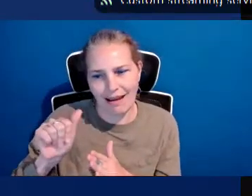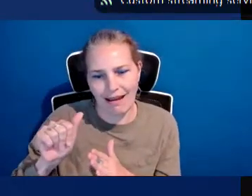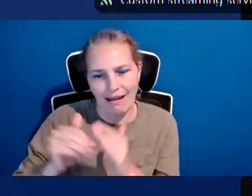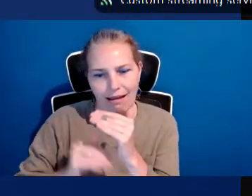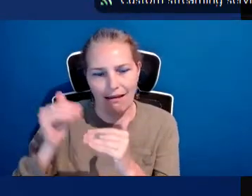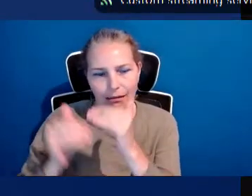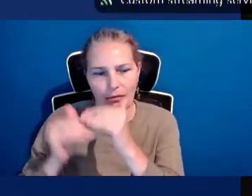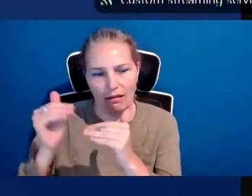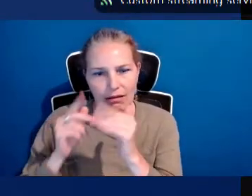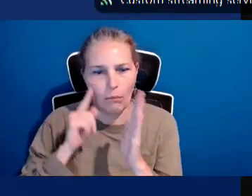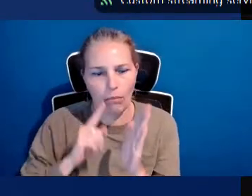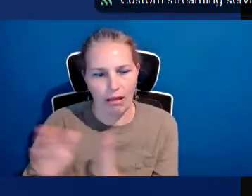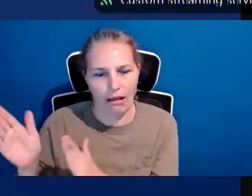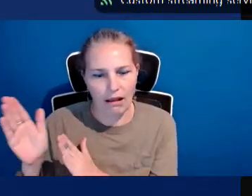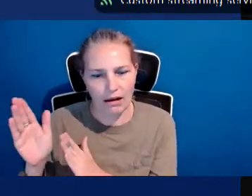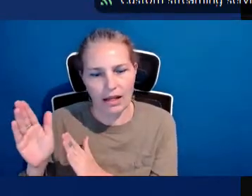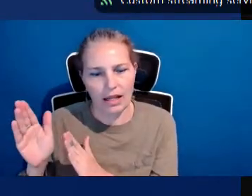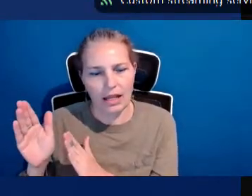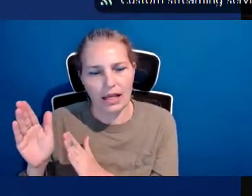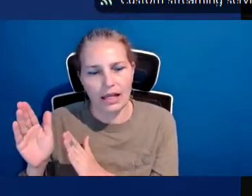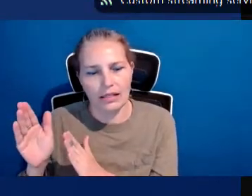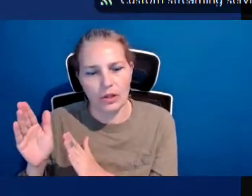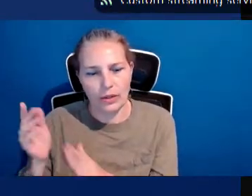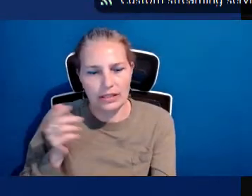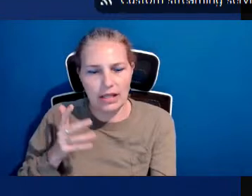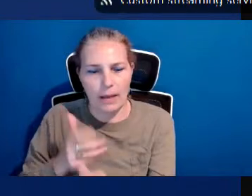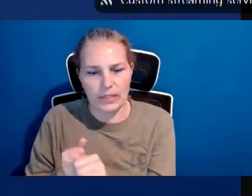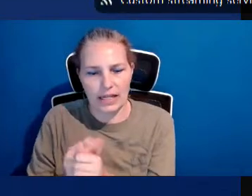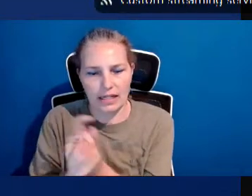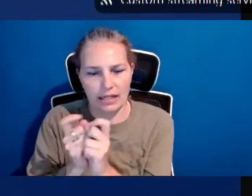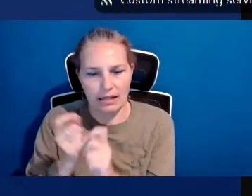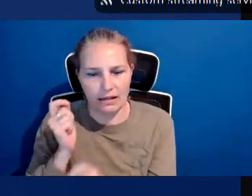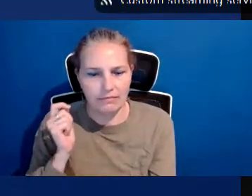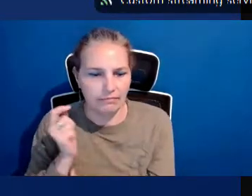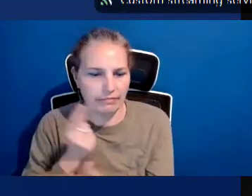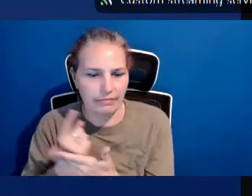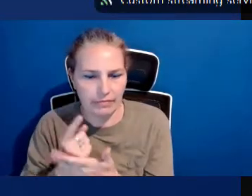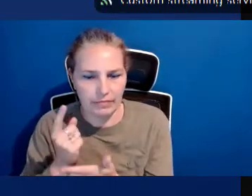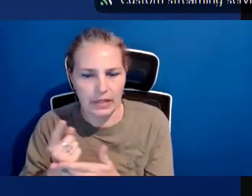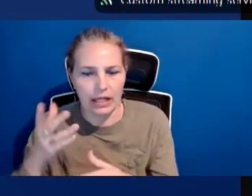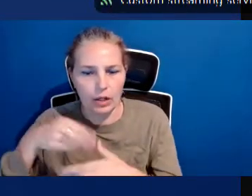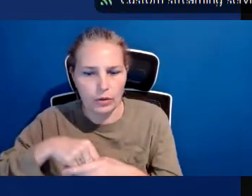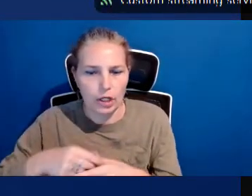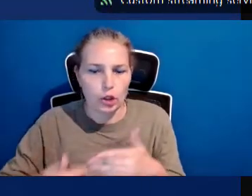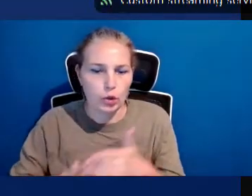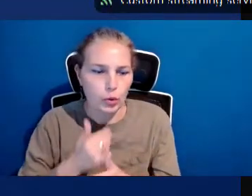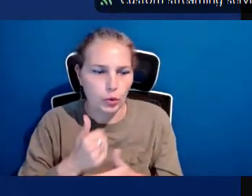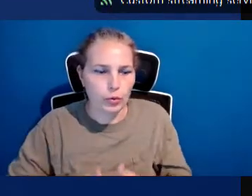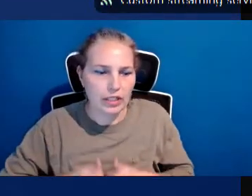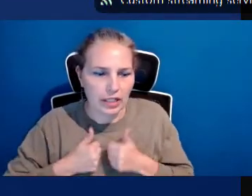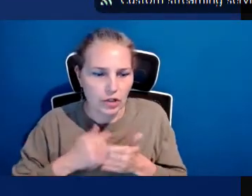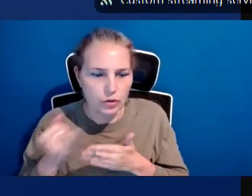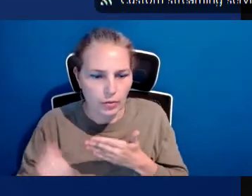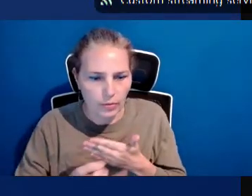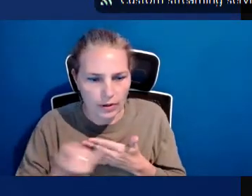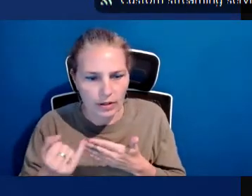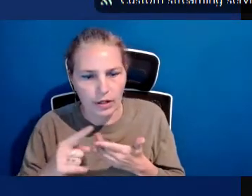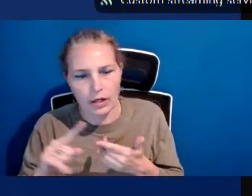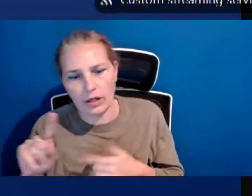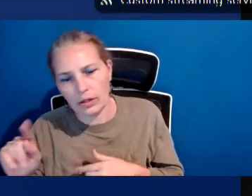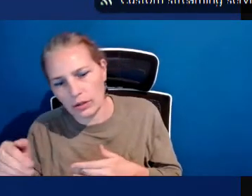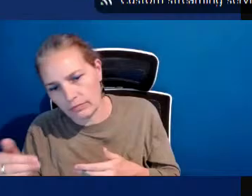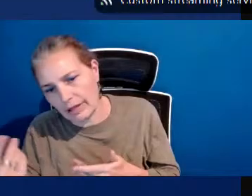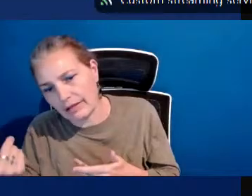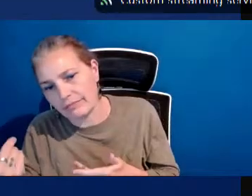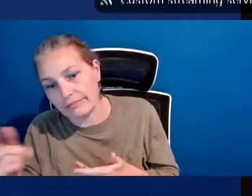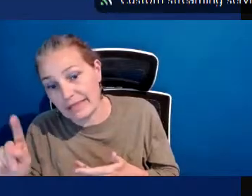residential projects. So that includes new single-family homes, accessory dwelling units, and multifamily units.